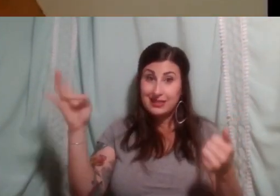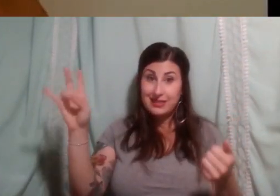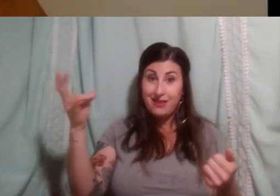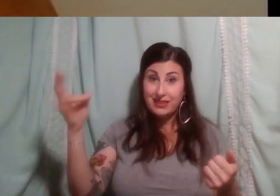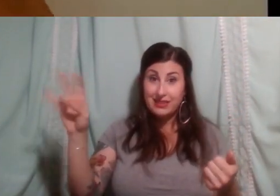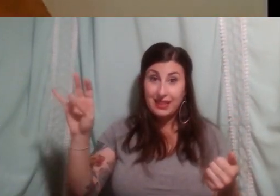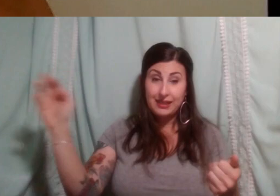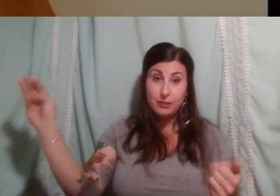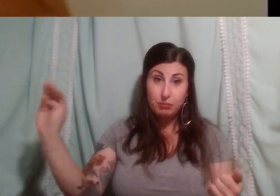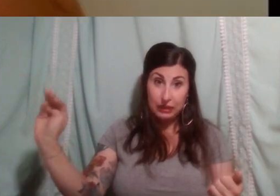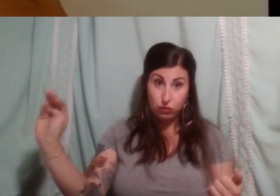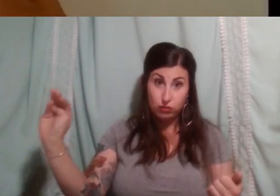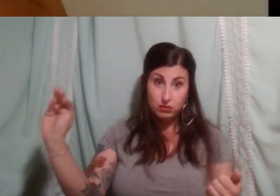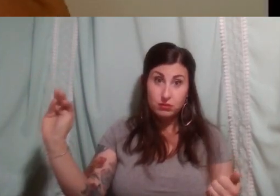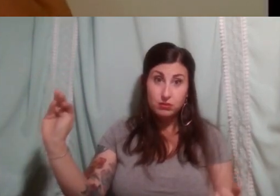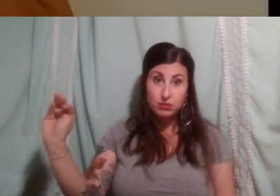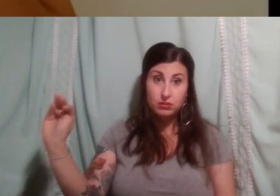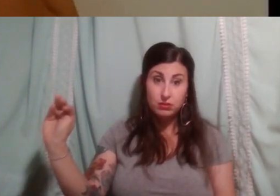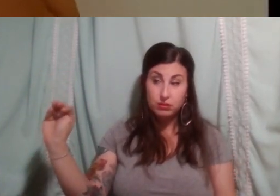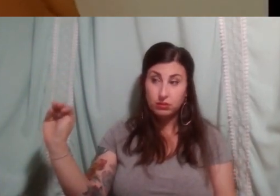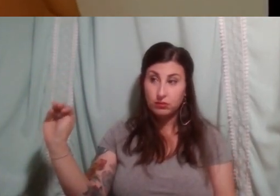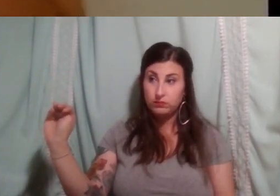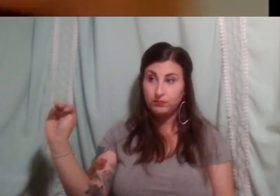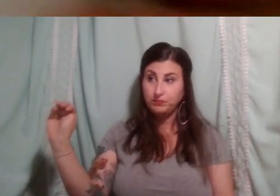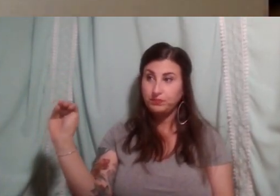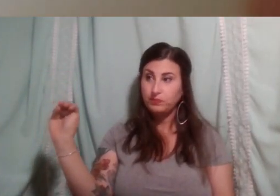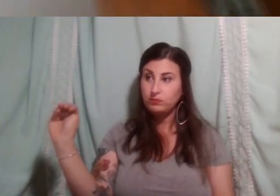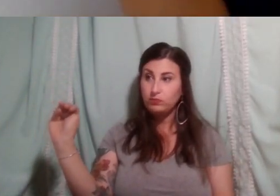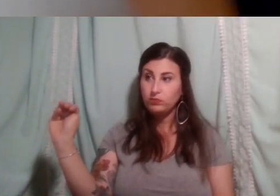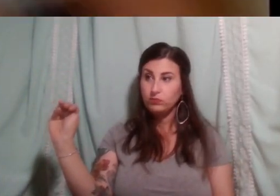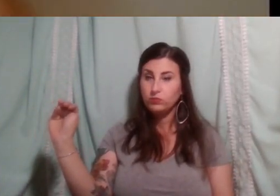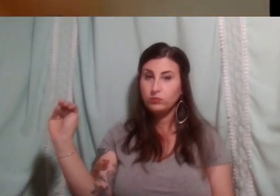that's 17 meters.